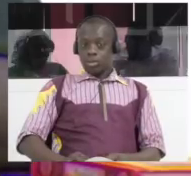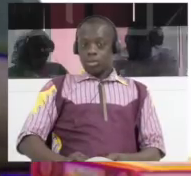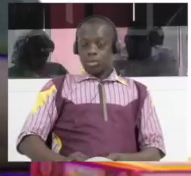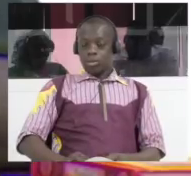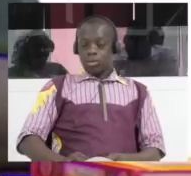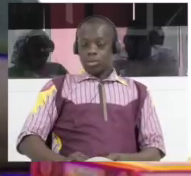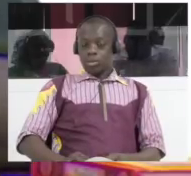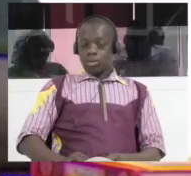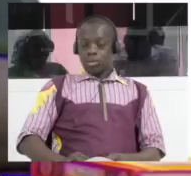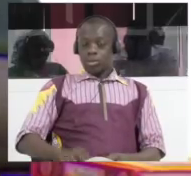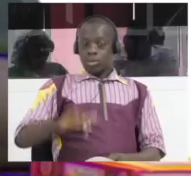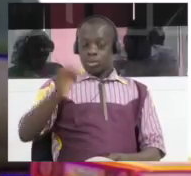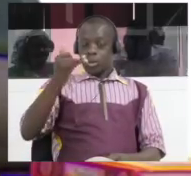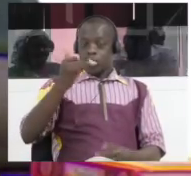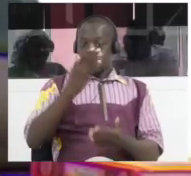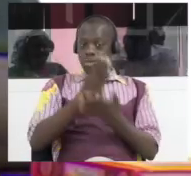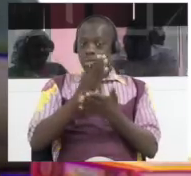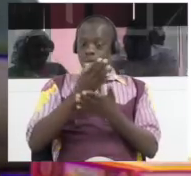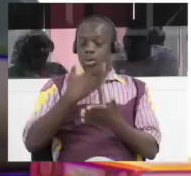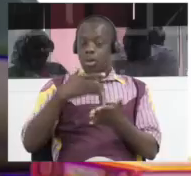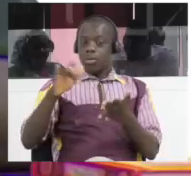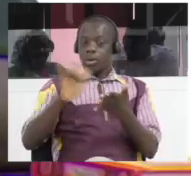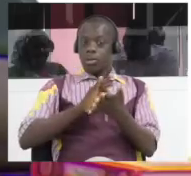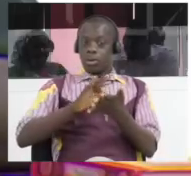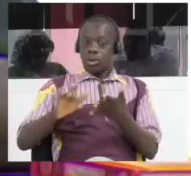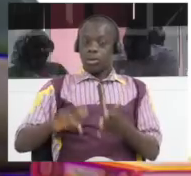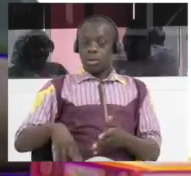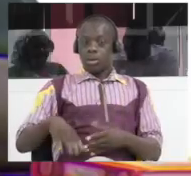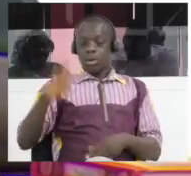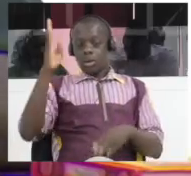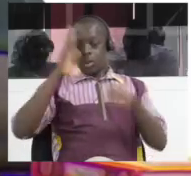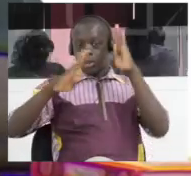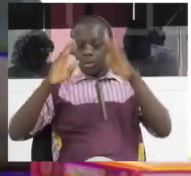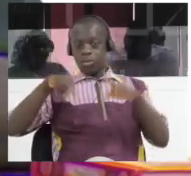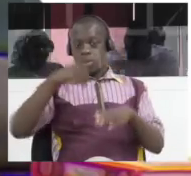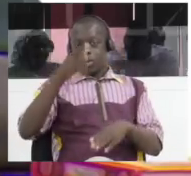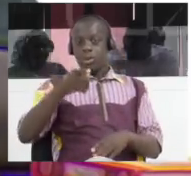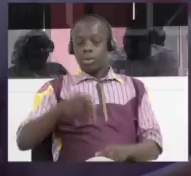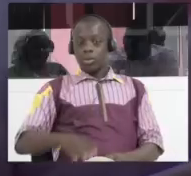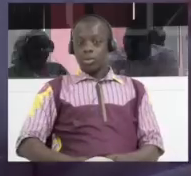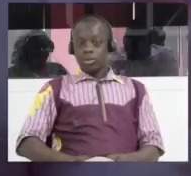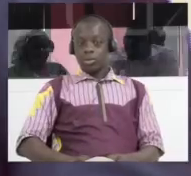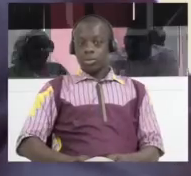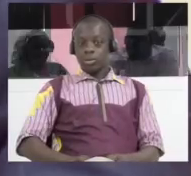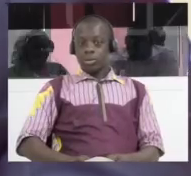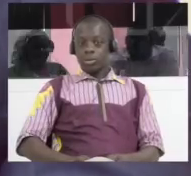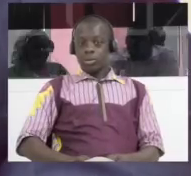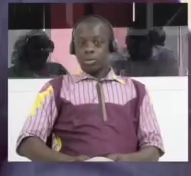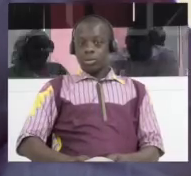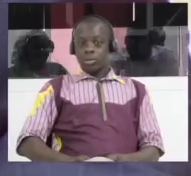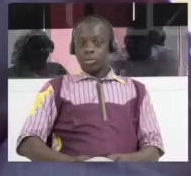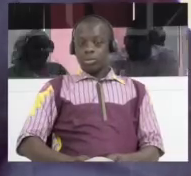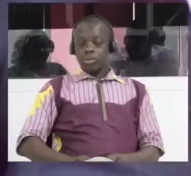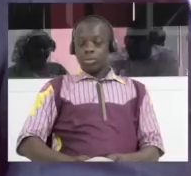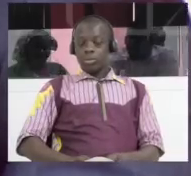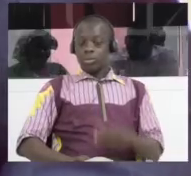Certainly, yes. At the army level, there was a command vacuum. Thank you very much for that. Let's now